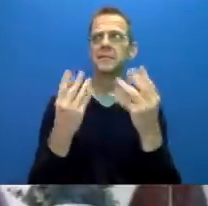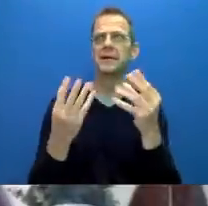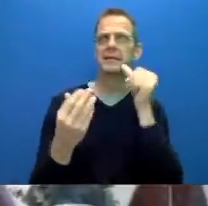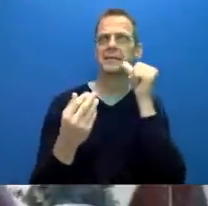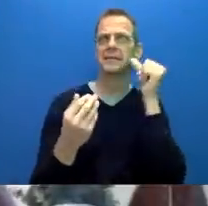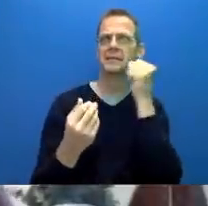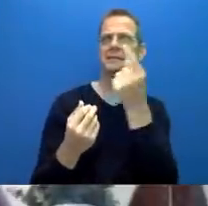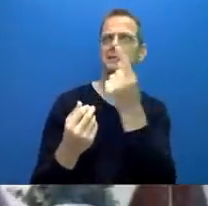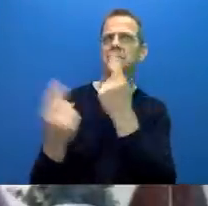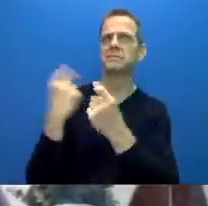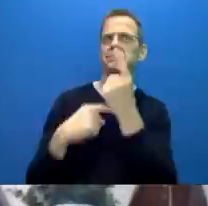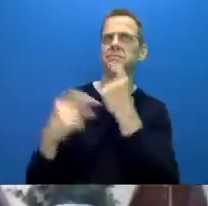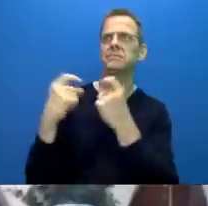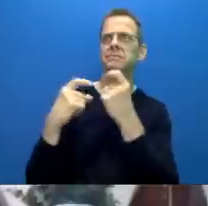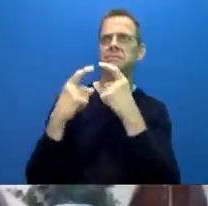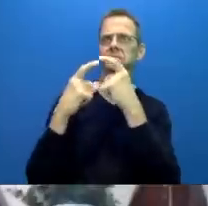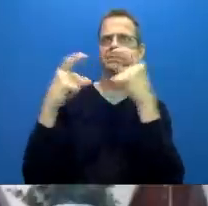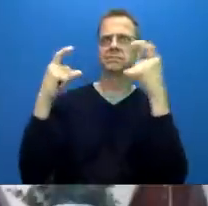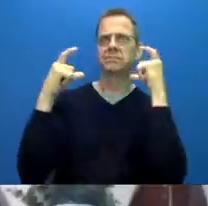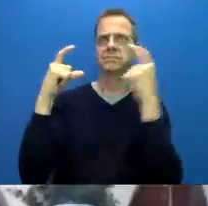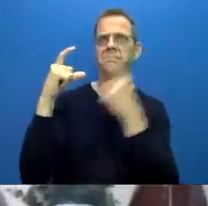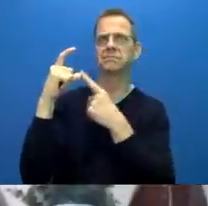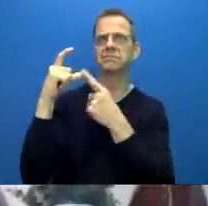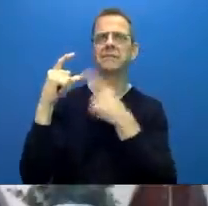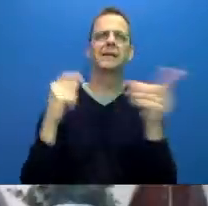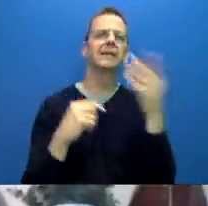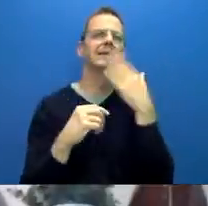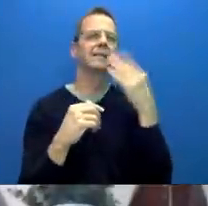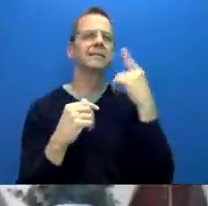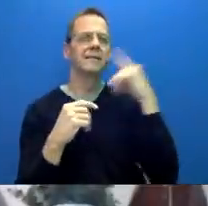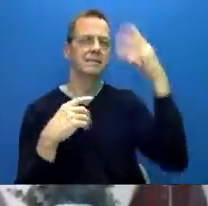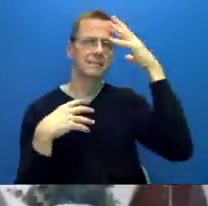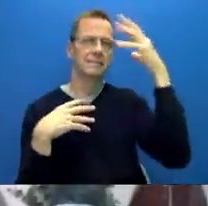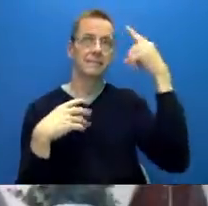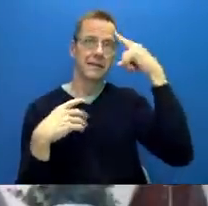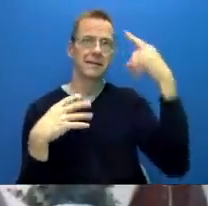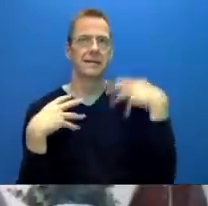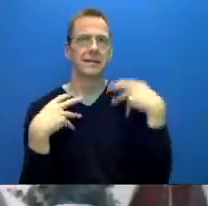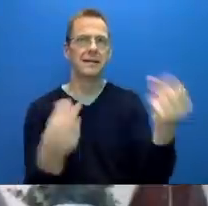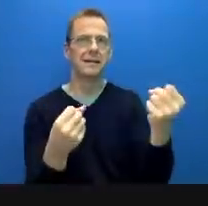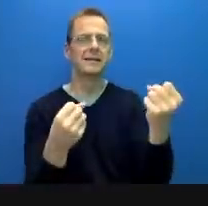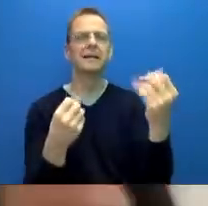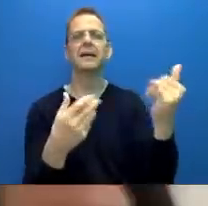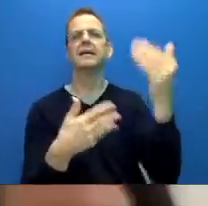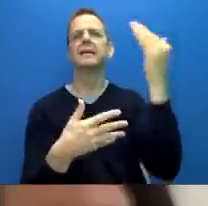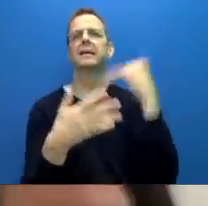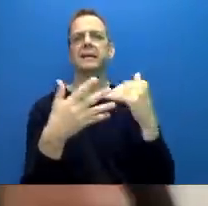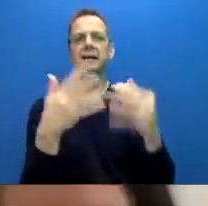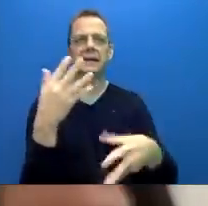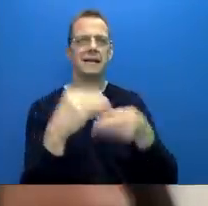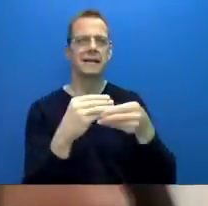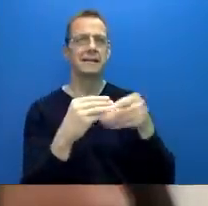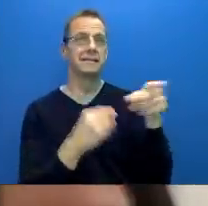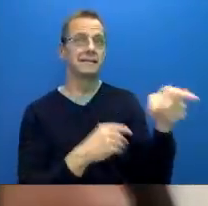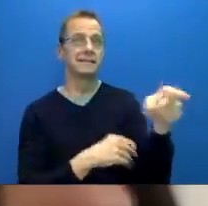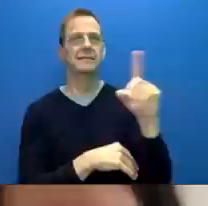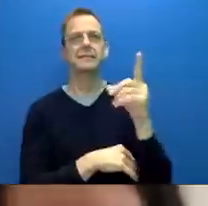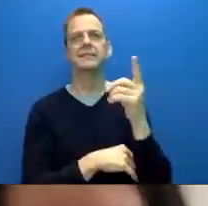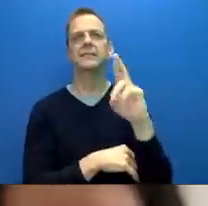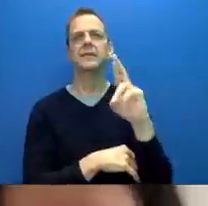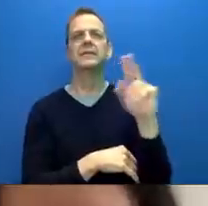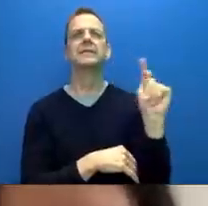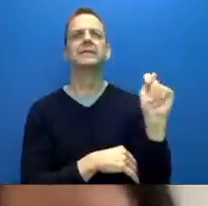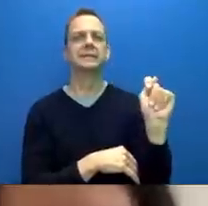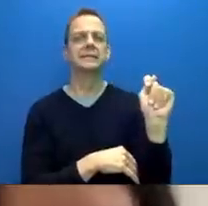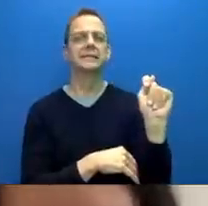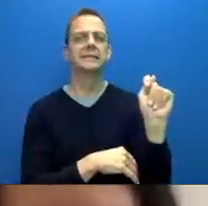mental health side of it, I would also like to bring into our conversation Dr. Tasin Leha to talk a little bit about the medical side